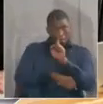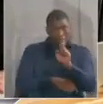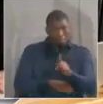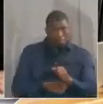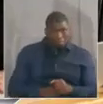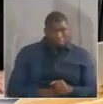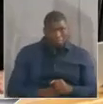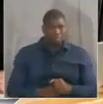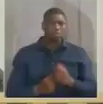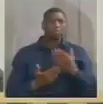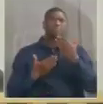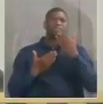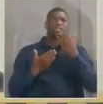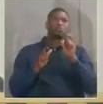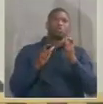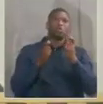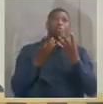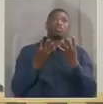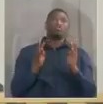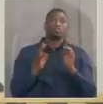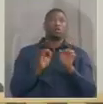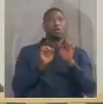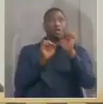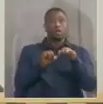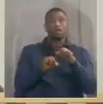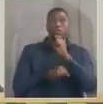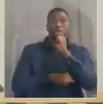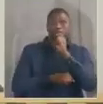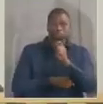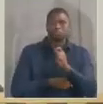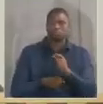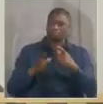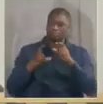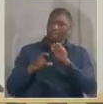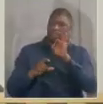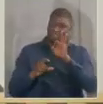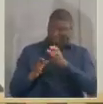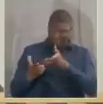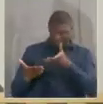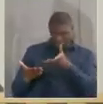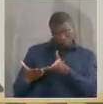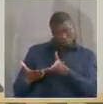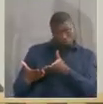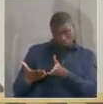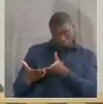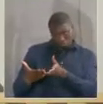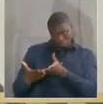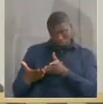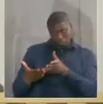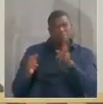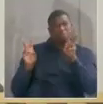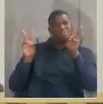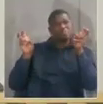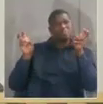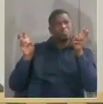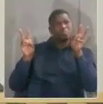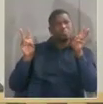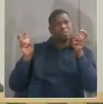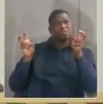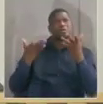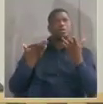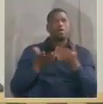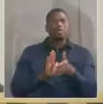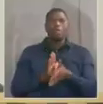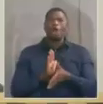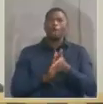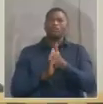Thank you, Commissioners. Yes, indeed, paragraph 3, that is having a heading, the